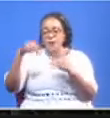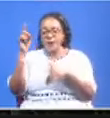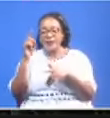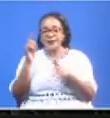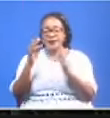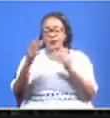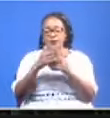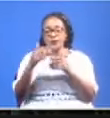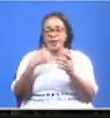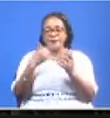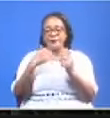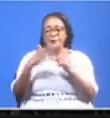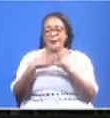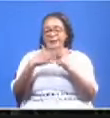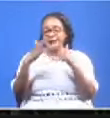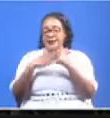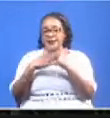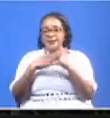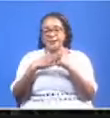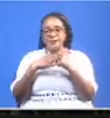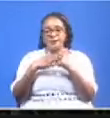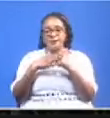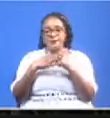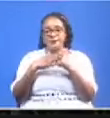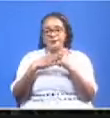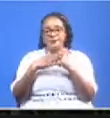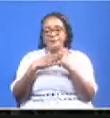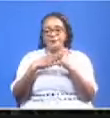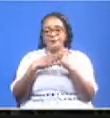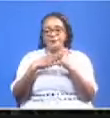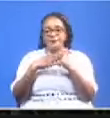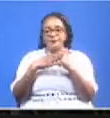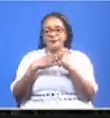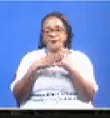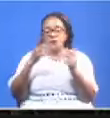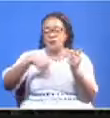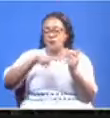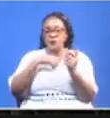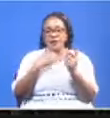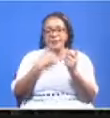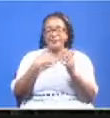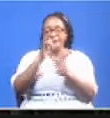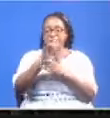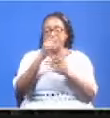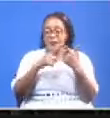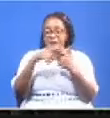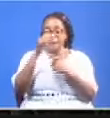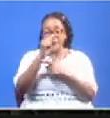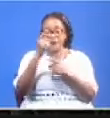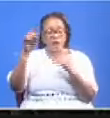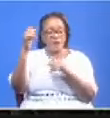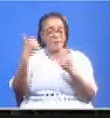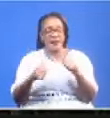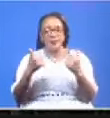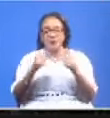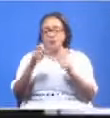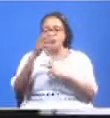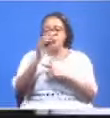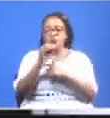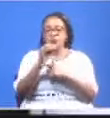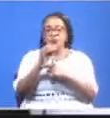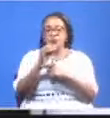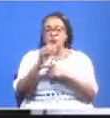Shield 1999 edition. Yeah, we are not won it for almost 5 years. So being the